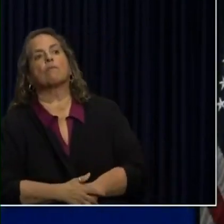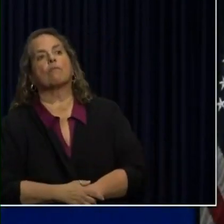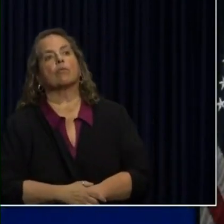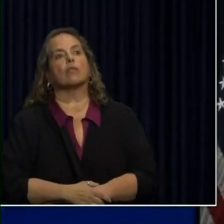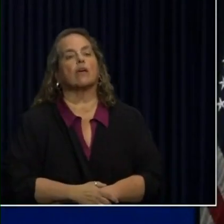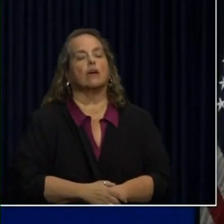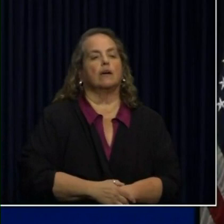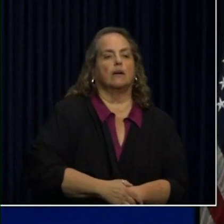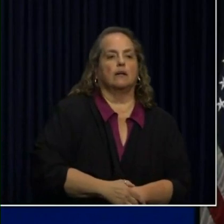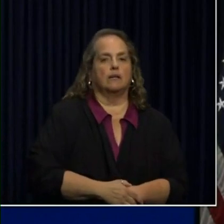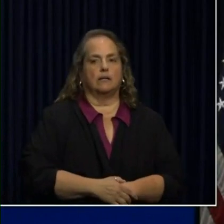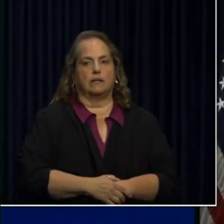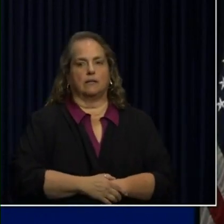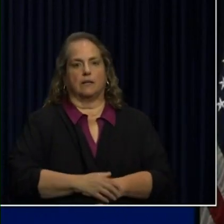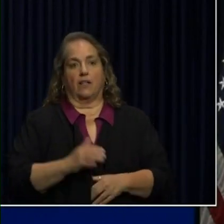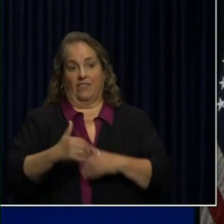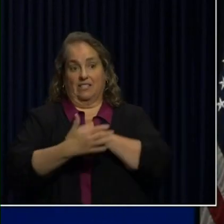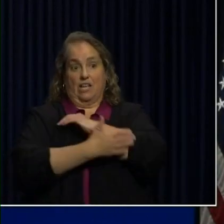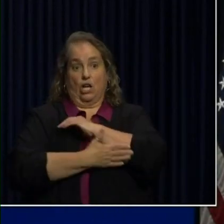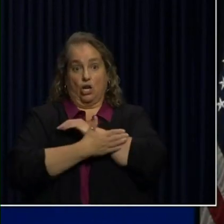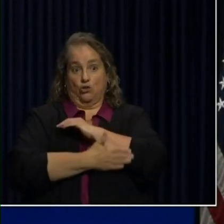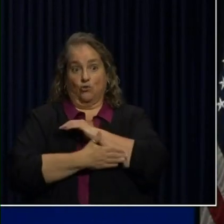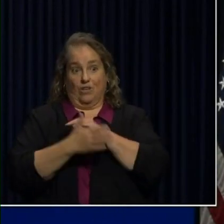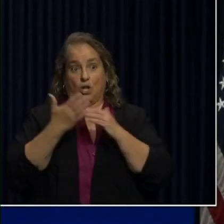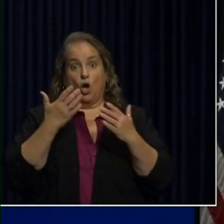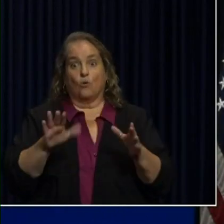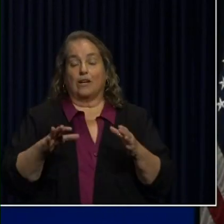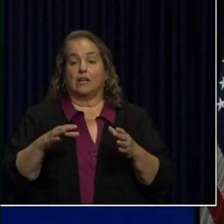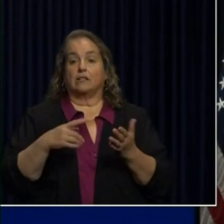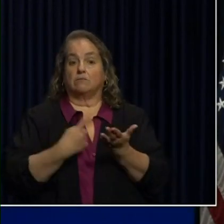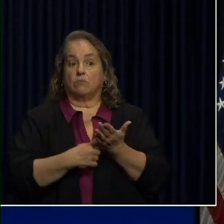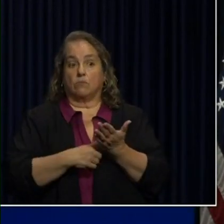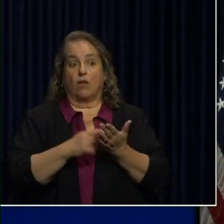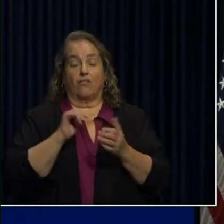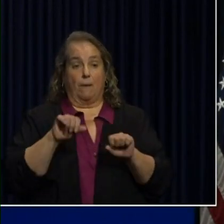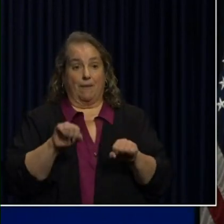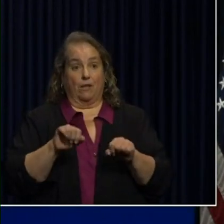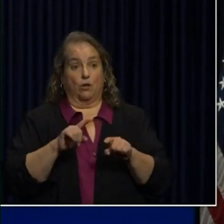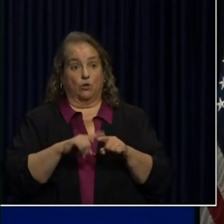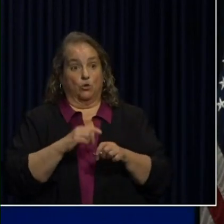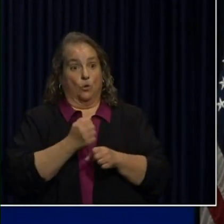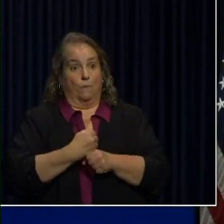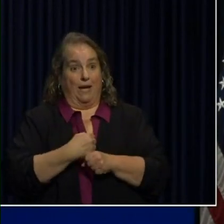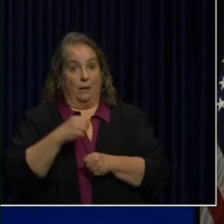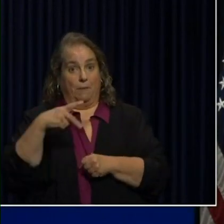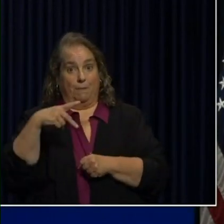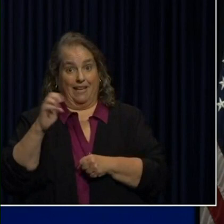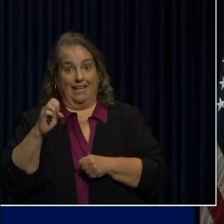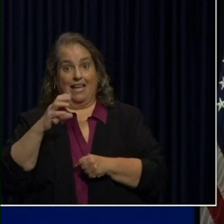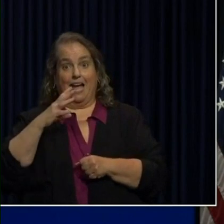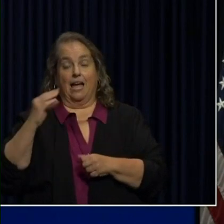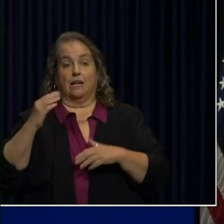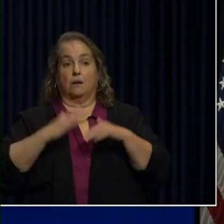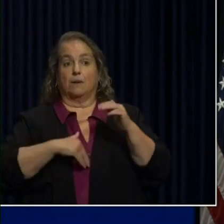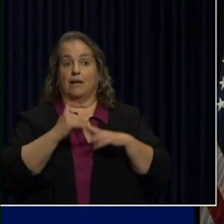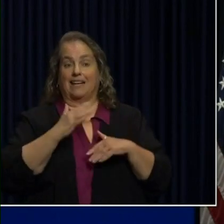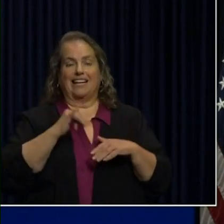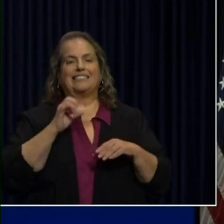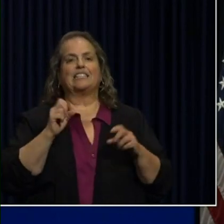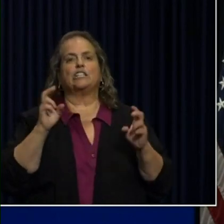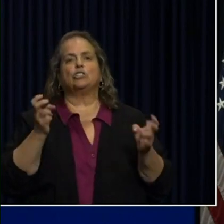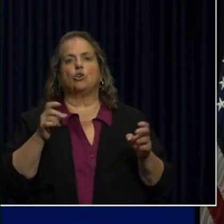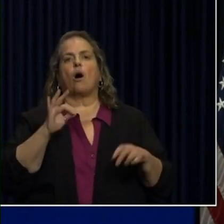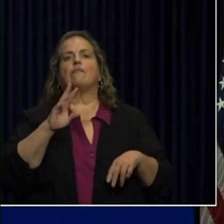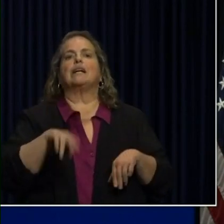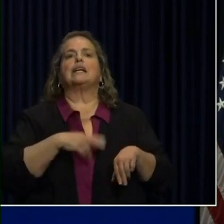to domestically produce / manufacture PPE and to store it is an issue of national